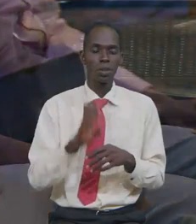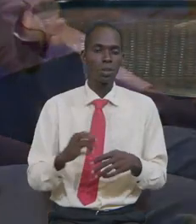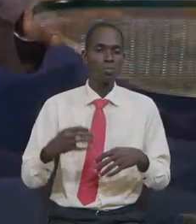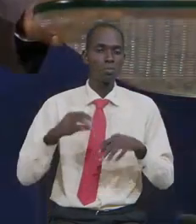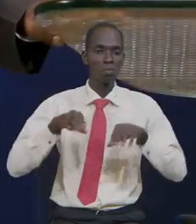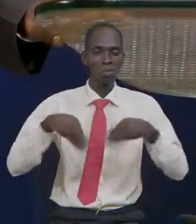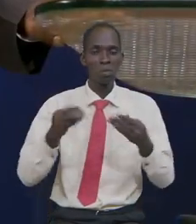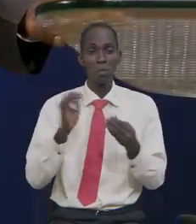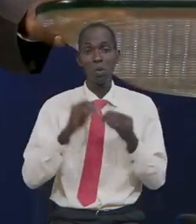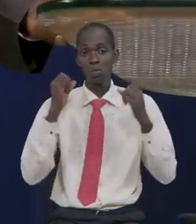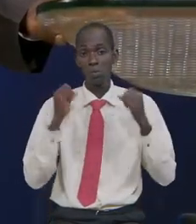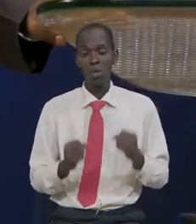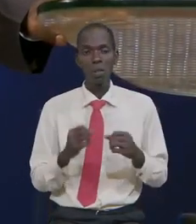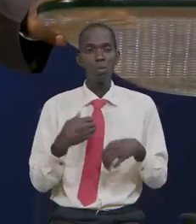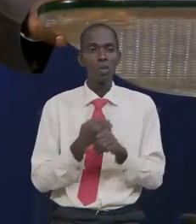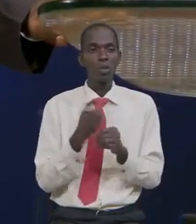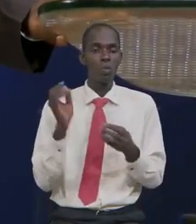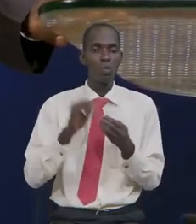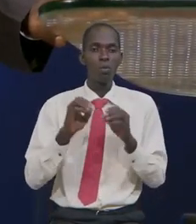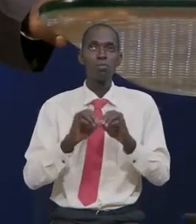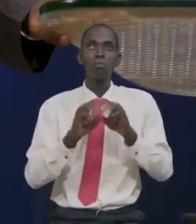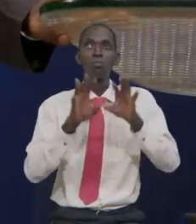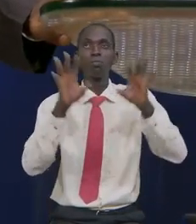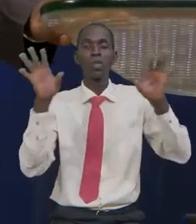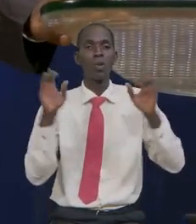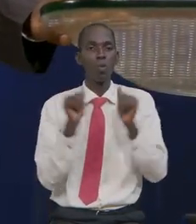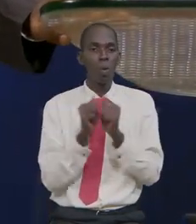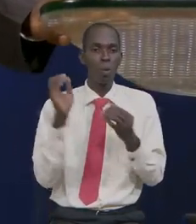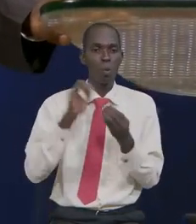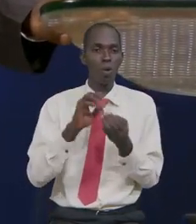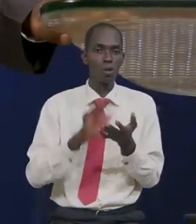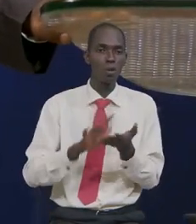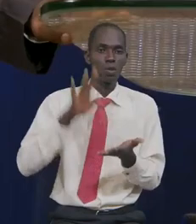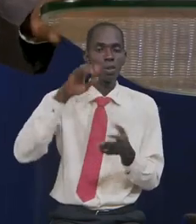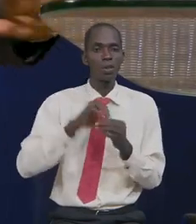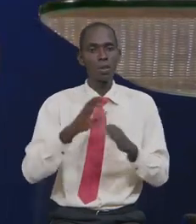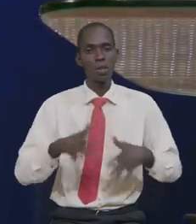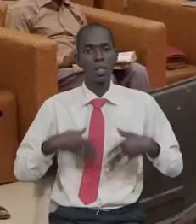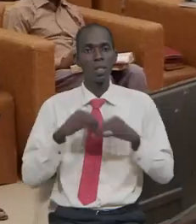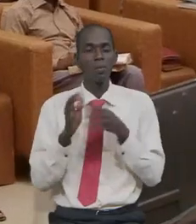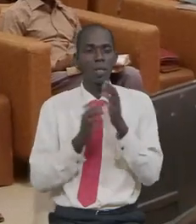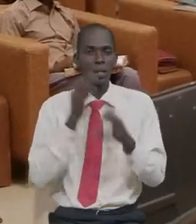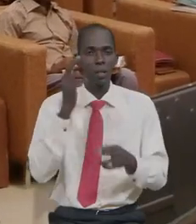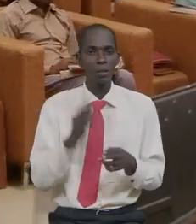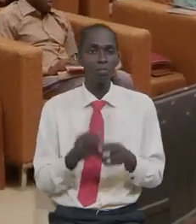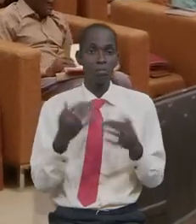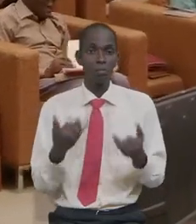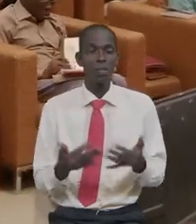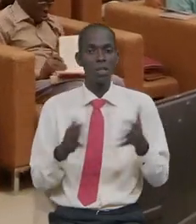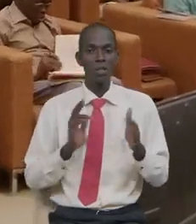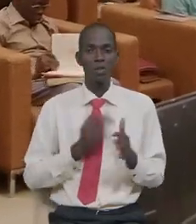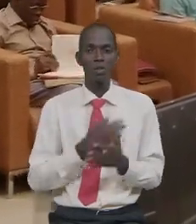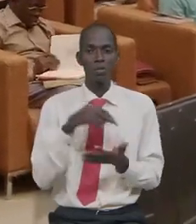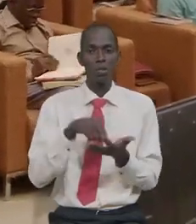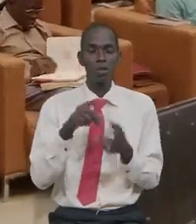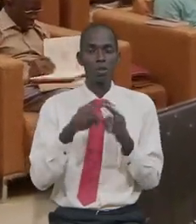you're becoming brighter and brighter with more glory in your life in Jesus' name. Let's rise up now and